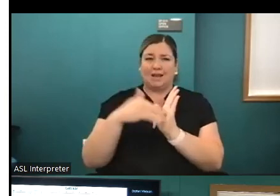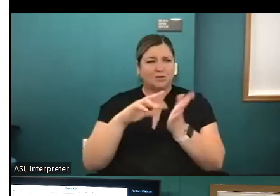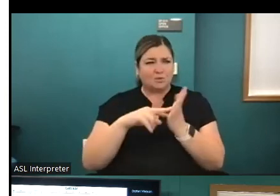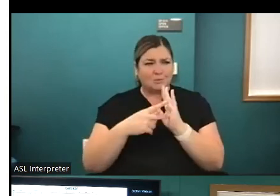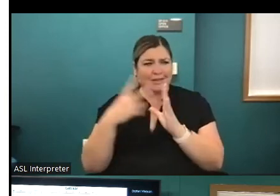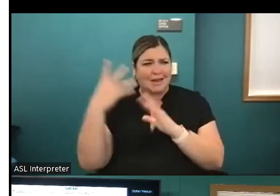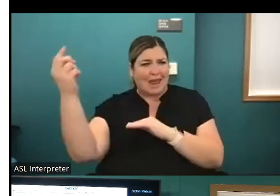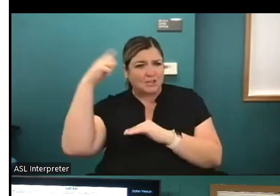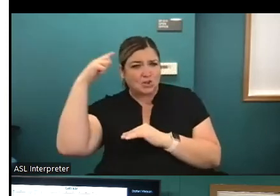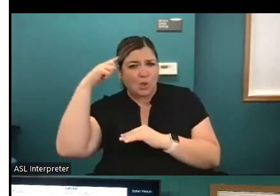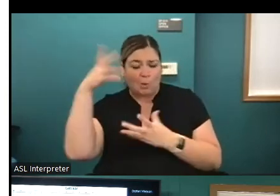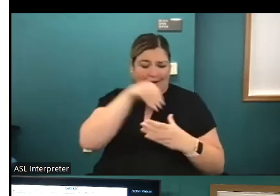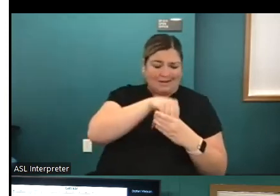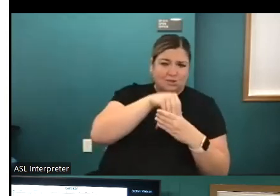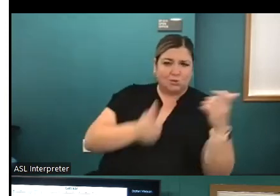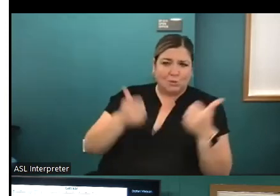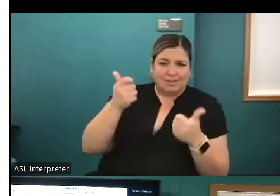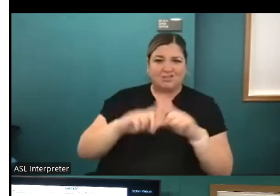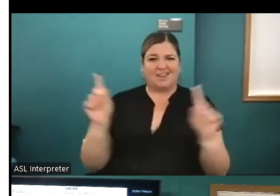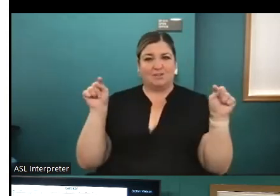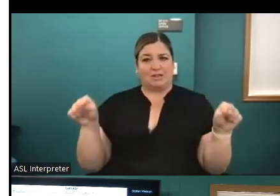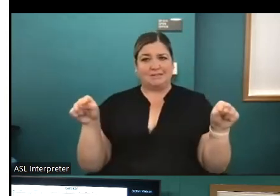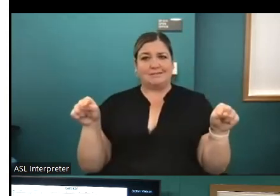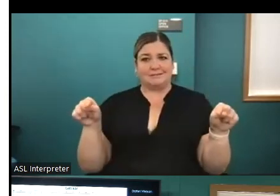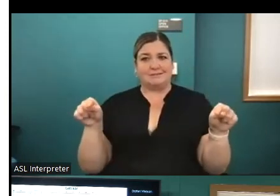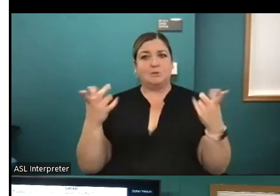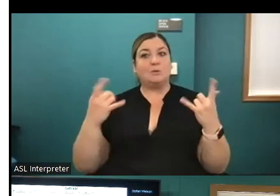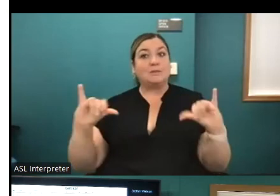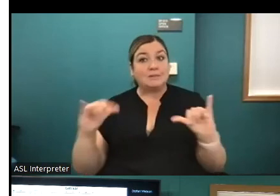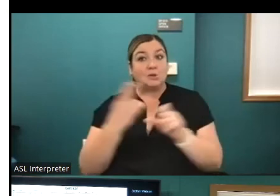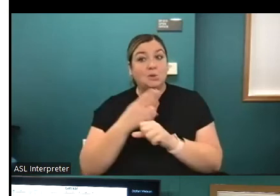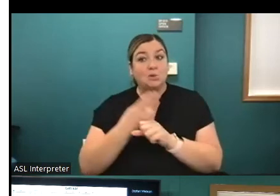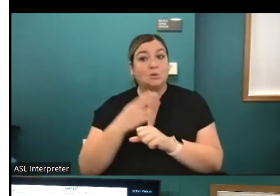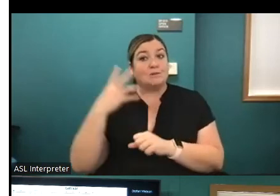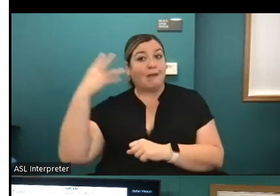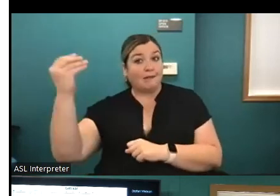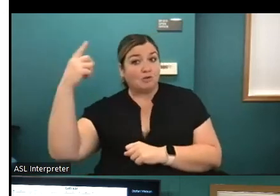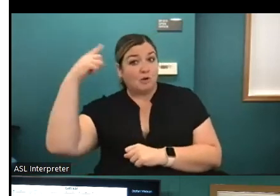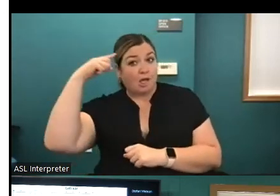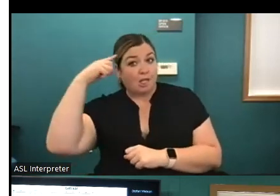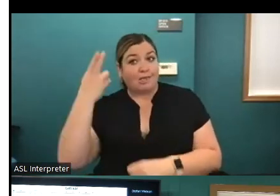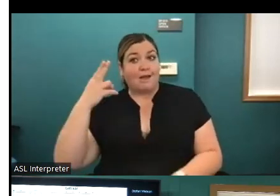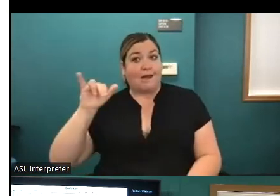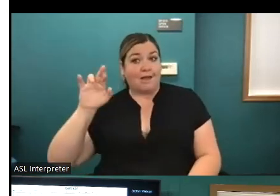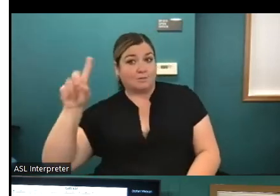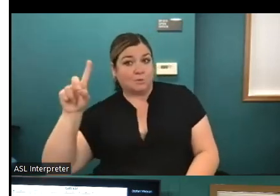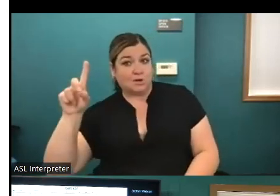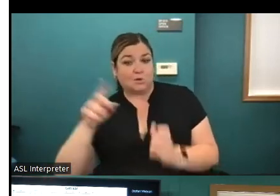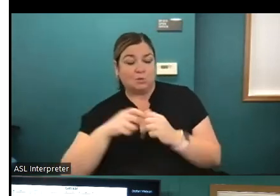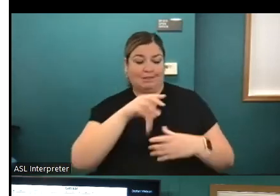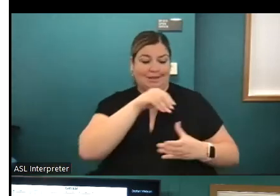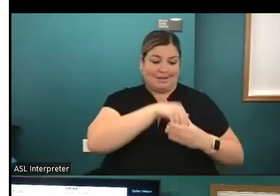external or internal? Because there is a difference. We can still use a hybrid external with a normal